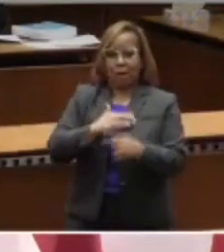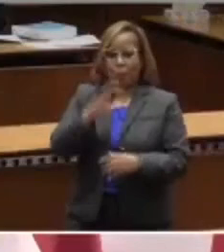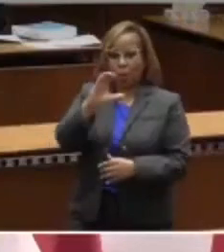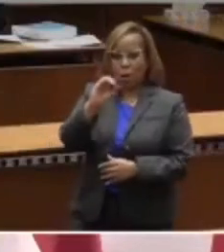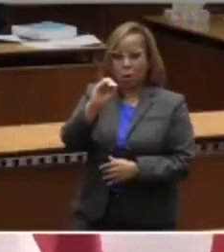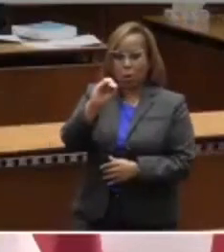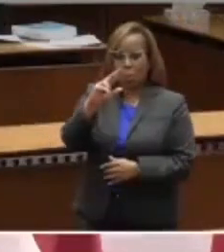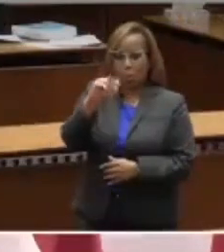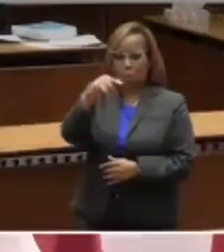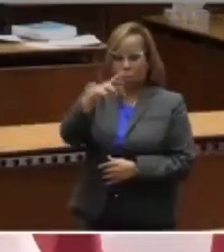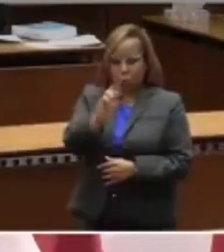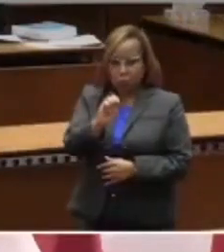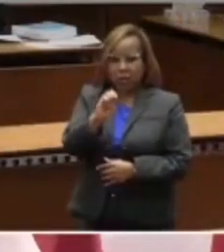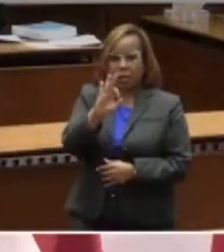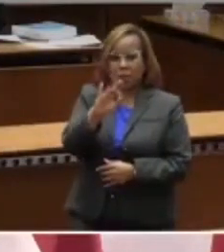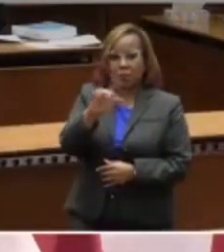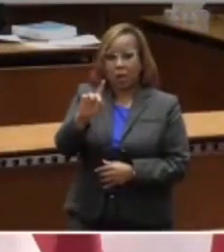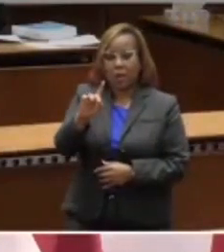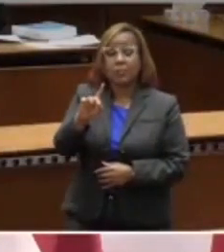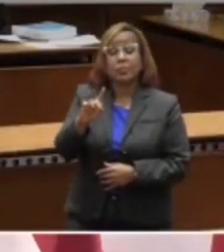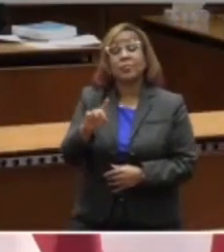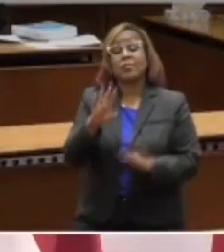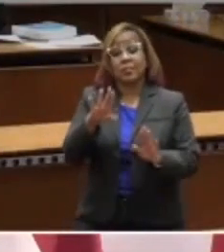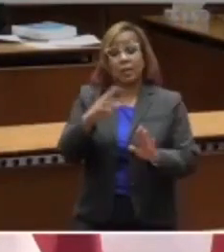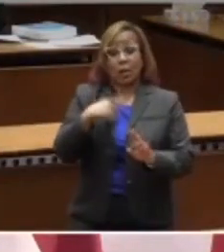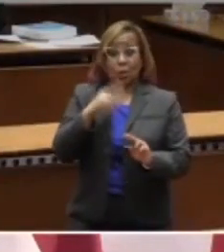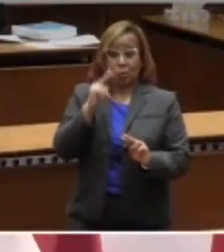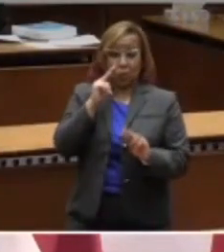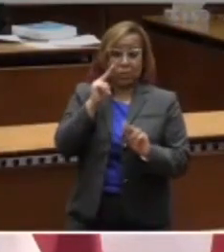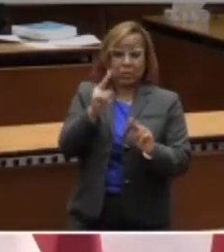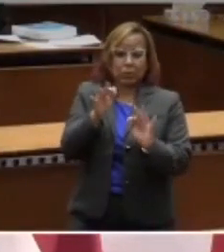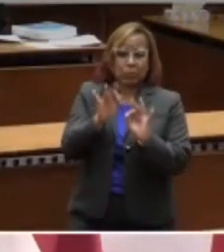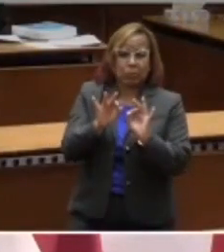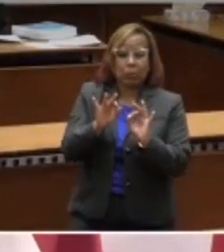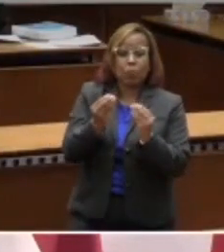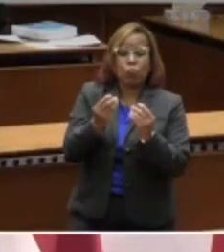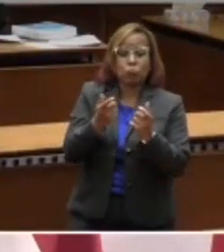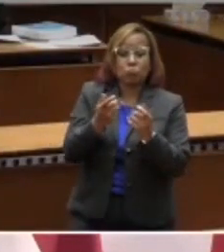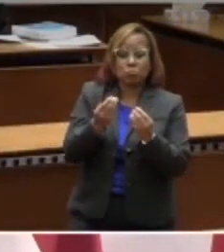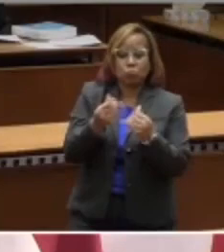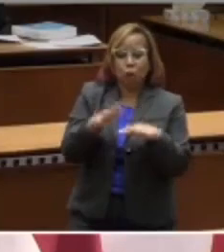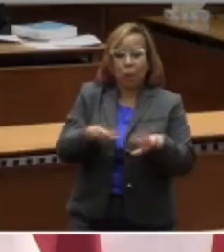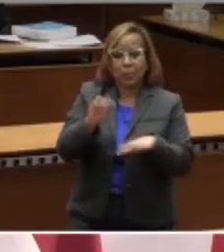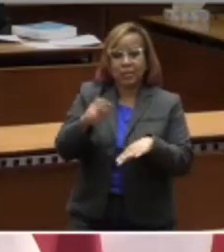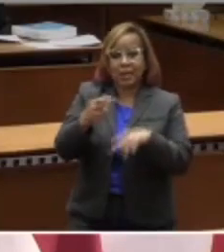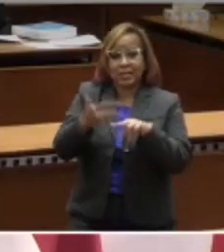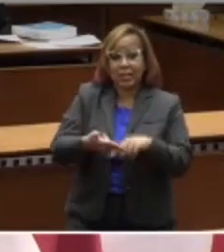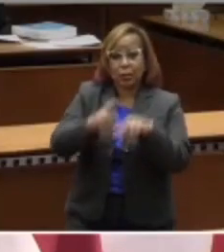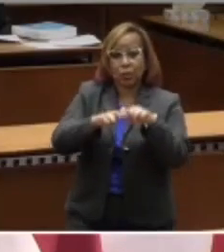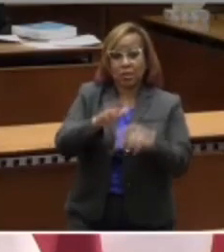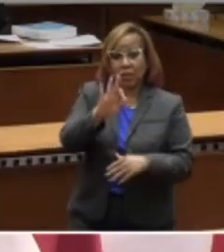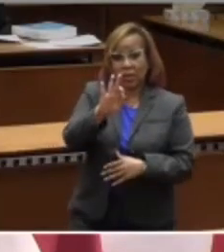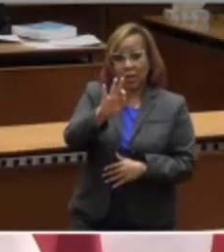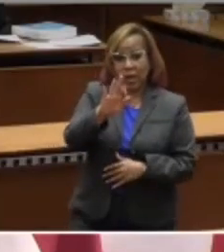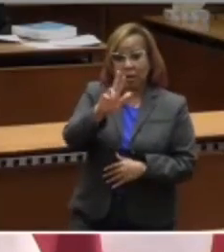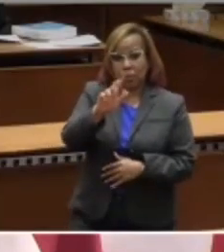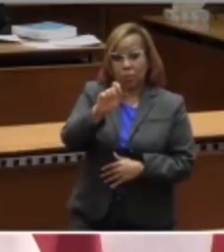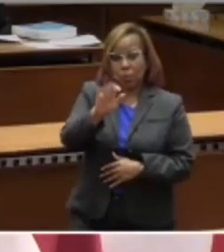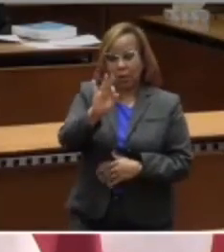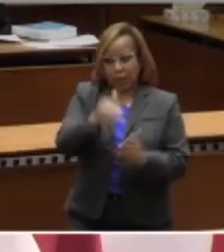fund. And yes, we seek a modest property tax increase of